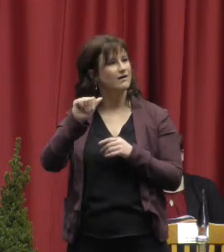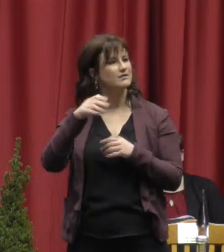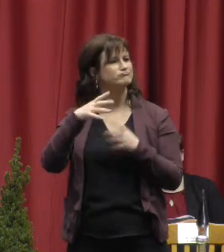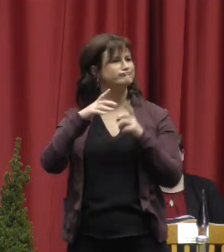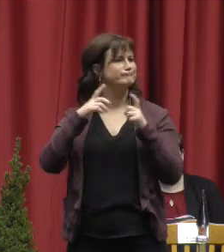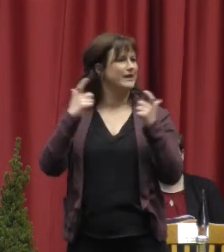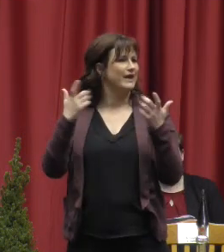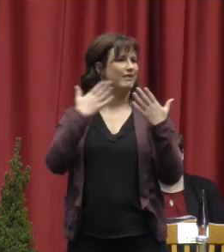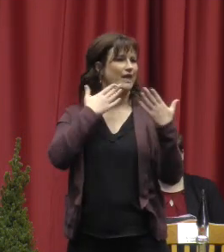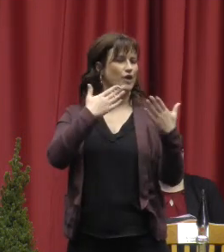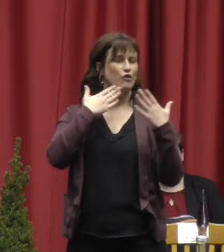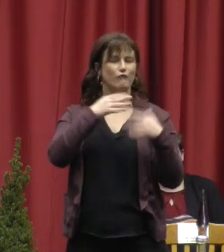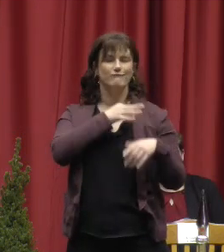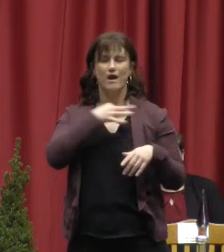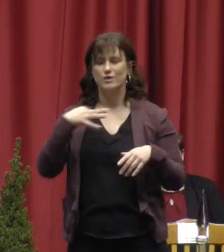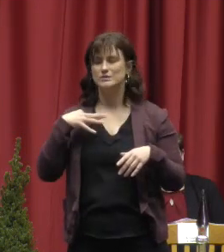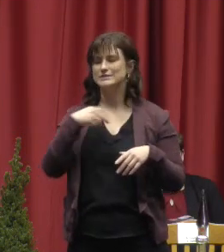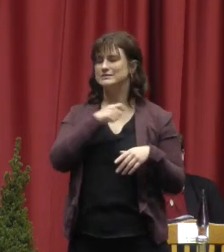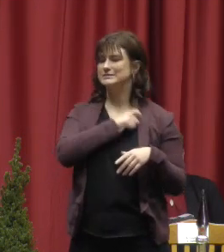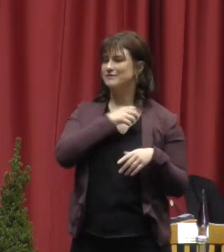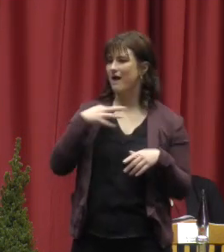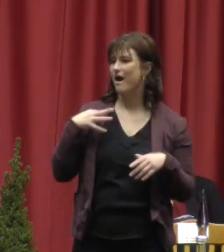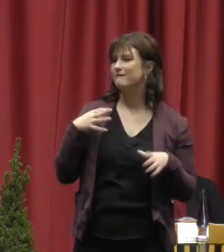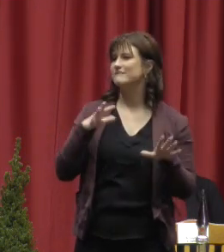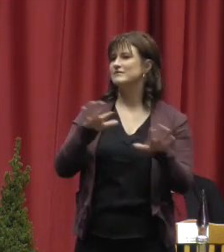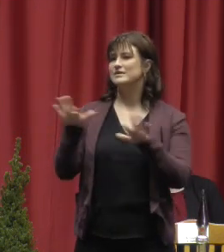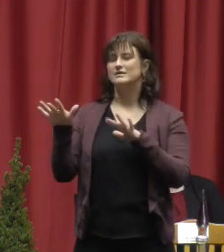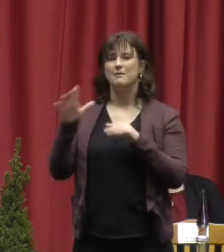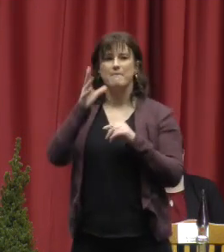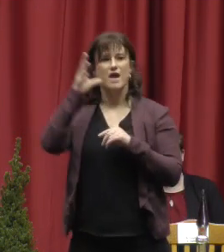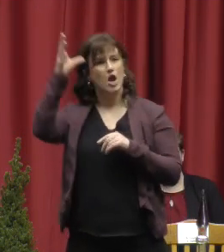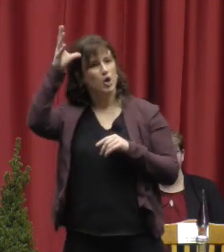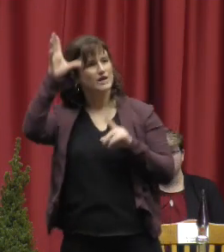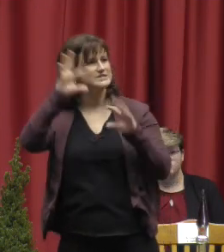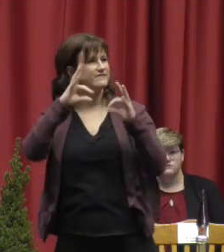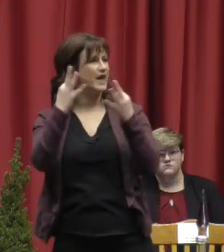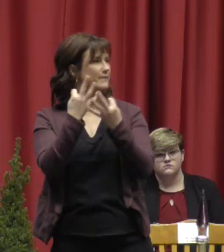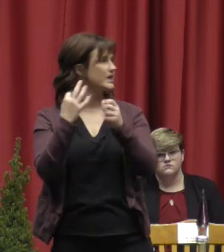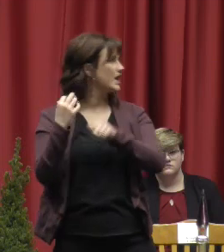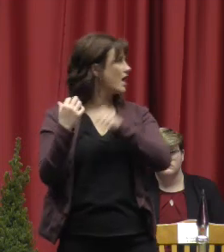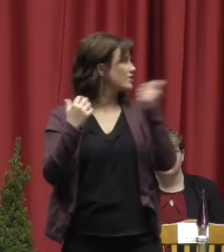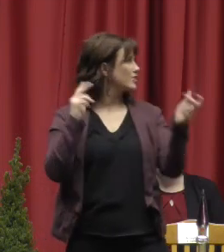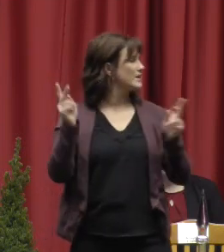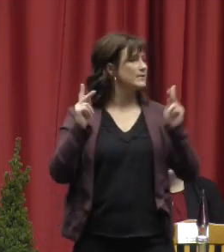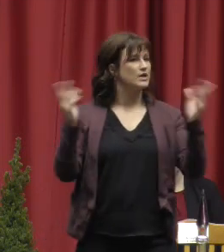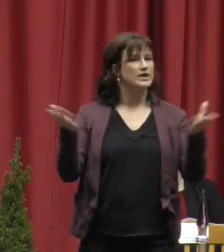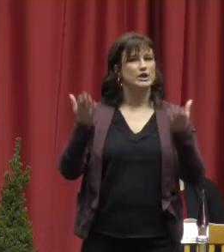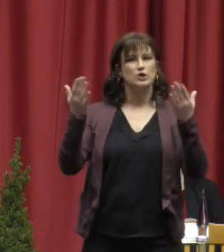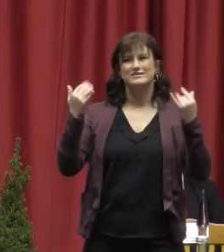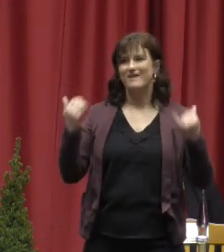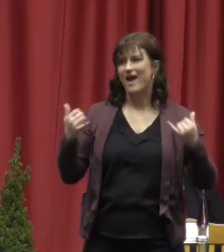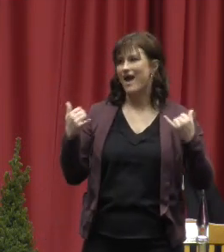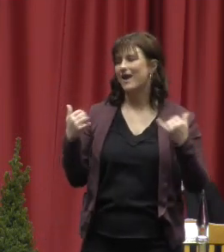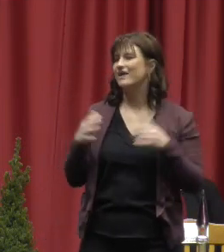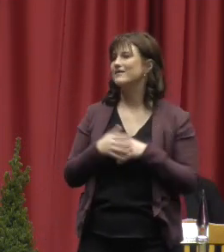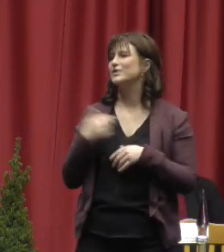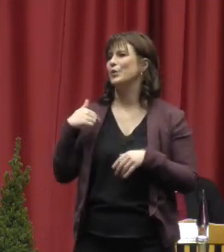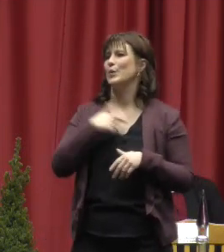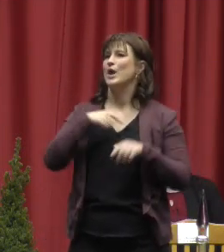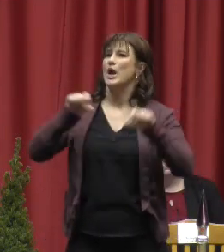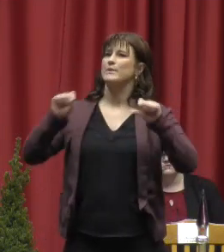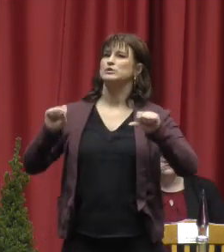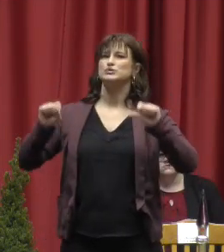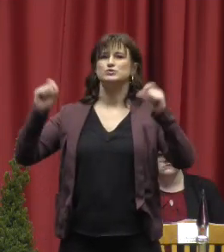the faculty, staff, parents, family, and other loved ones that are able to be in attendance today to celebrate the accomplishments of these